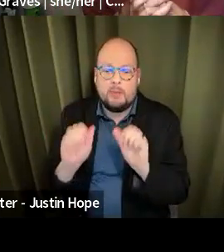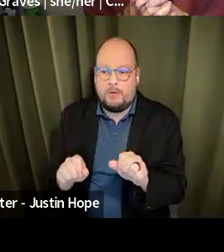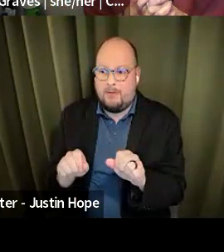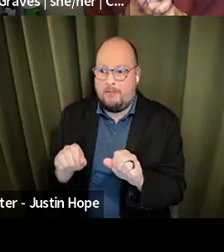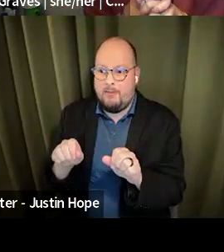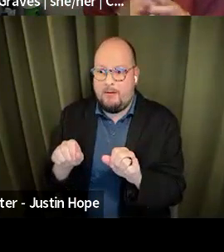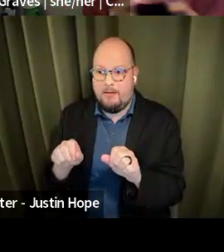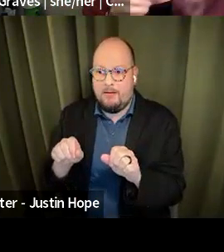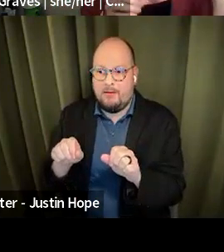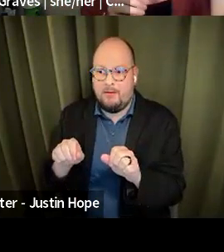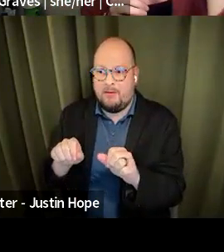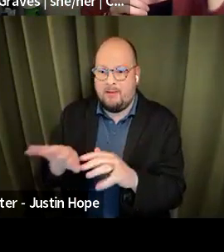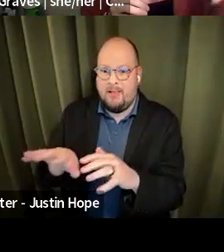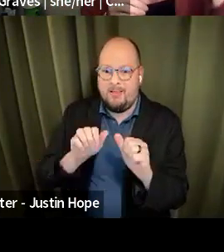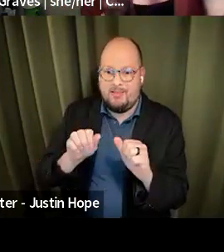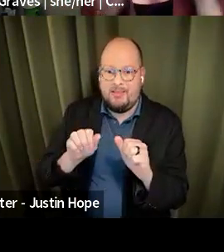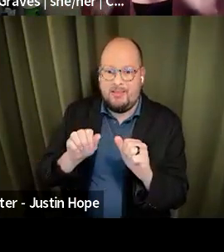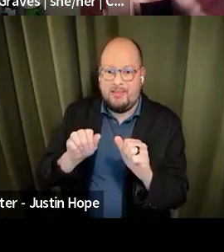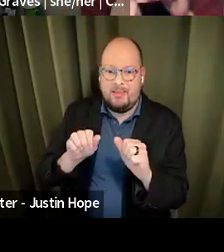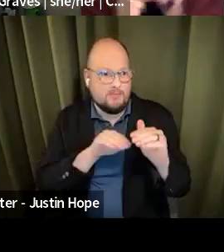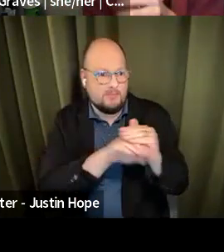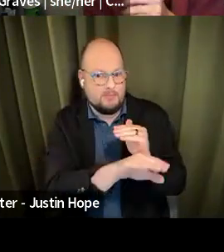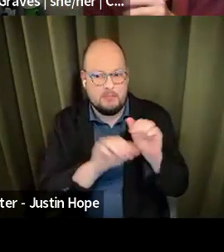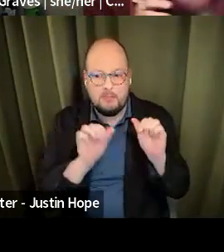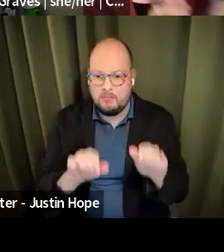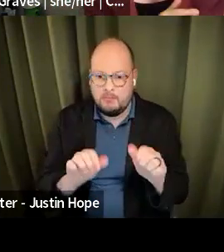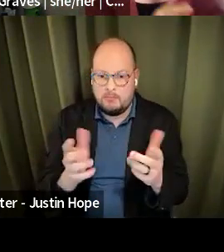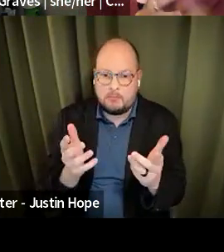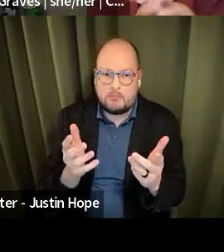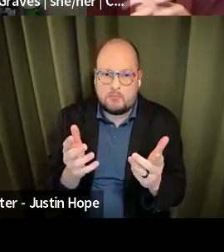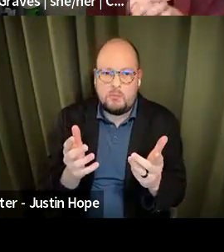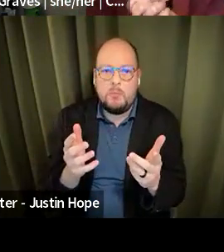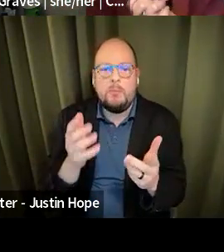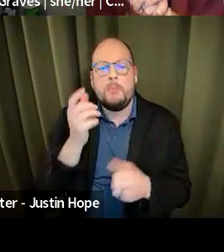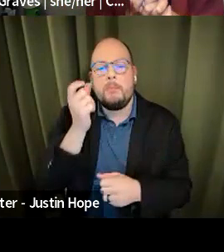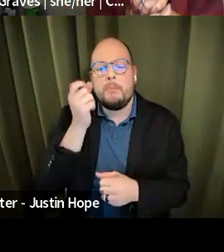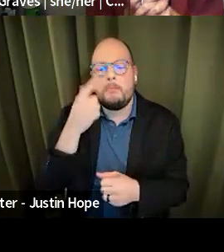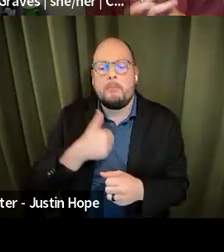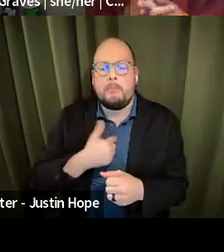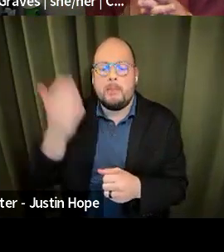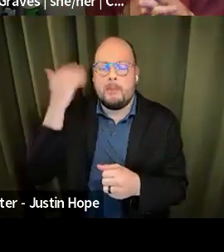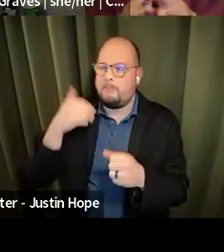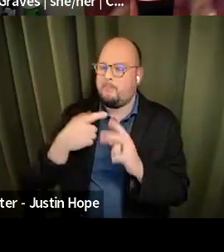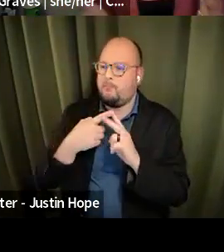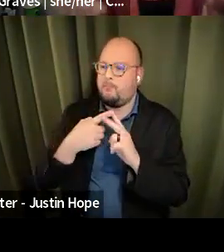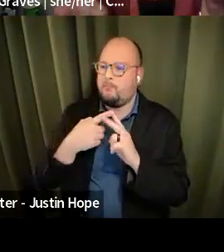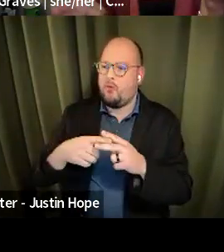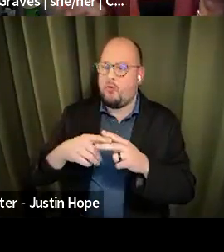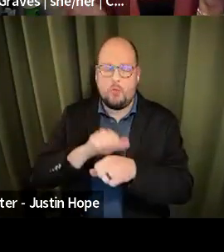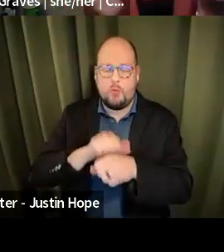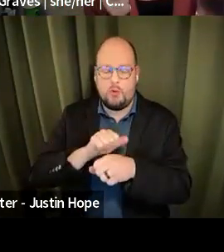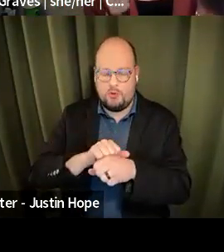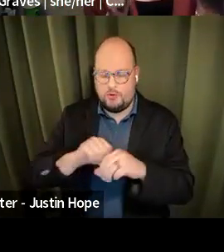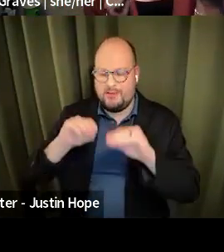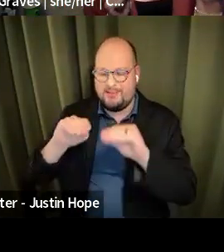B. I just want to, I started out my career teaching at a medical school, and so I